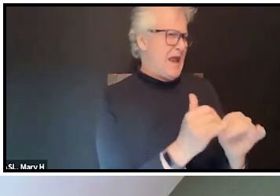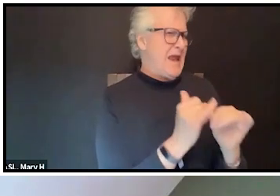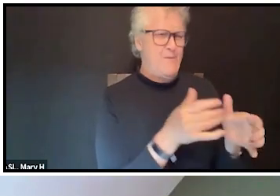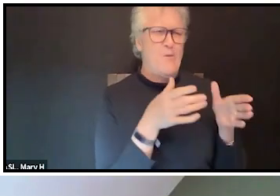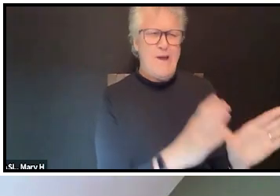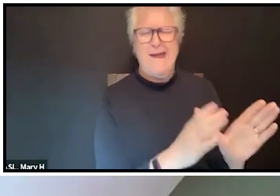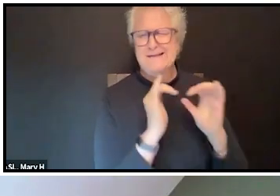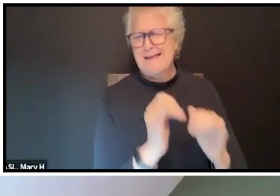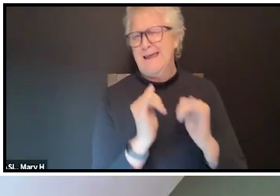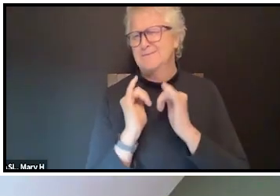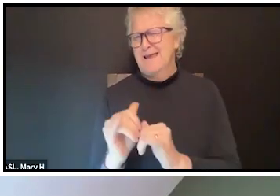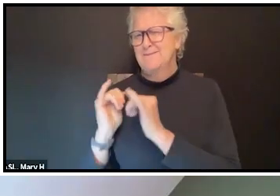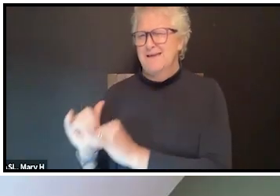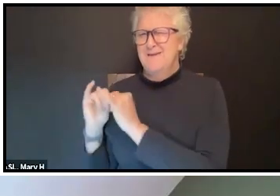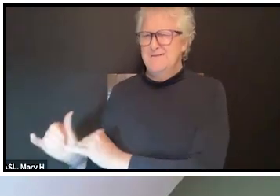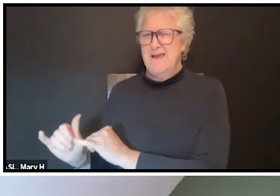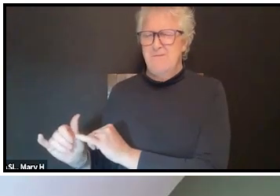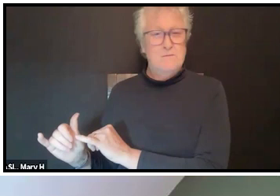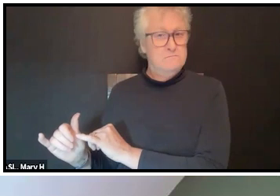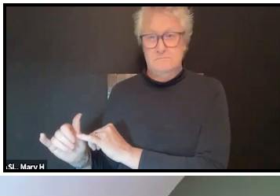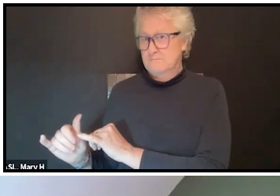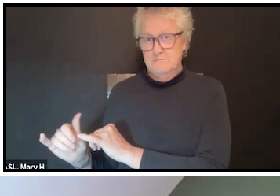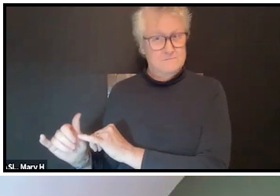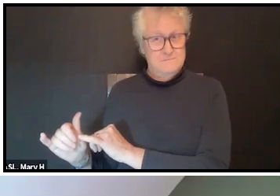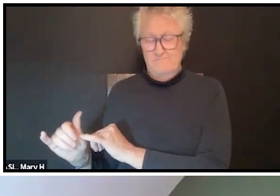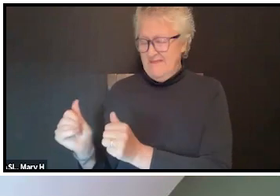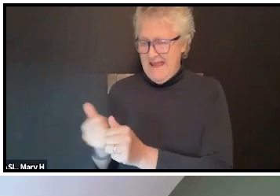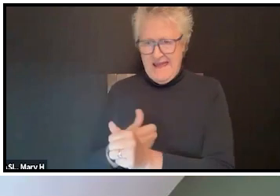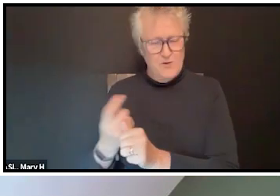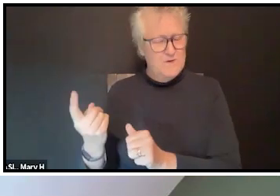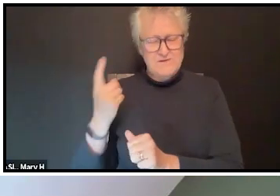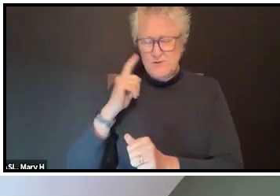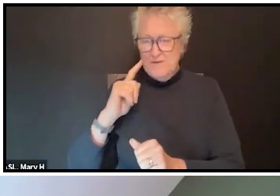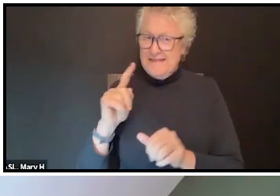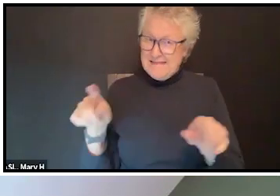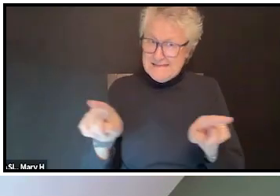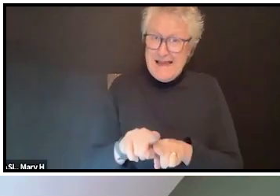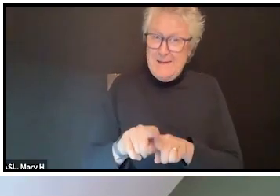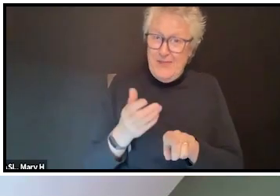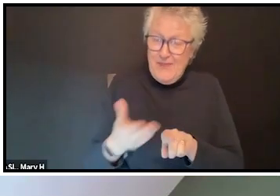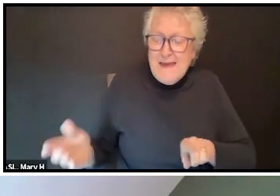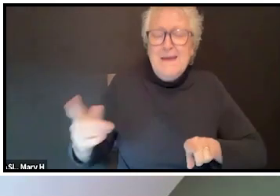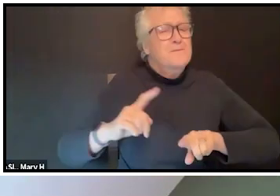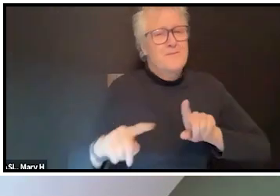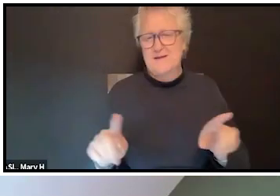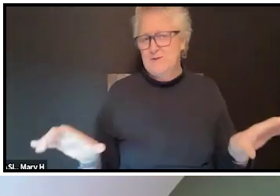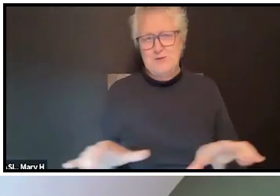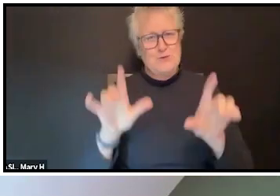want to share something with them. And everyone's doing it very different. So I love the fact that we were able